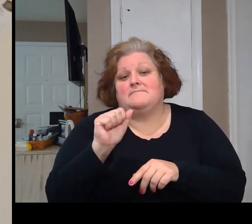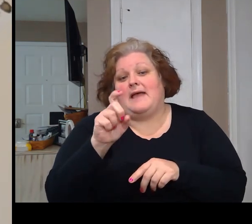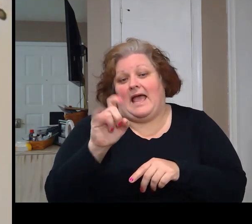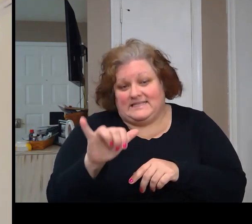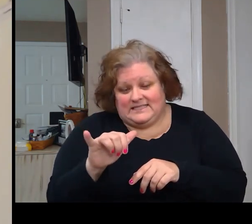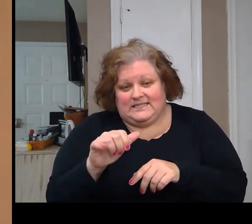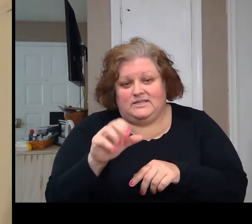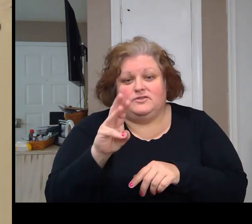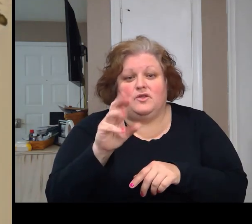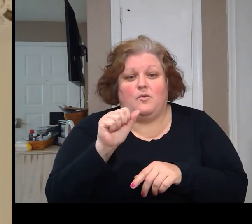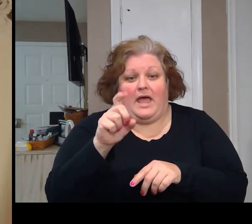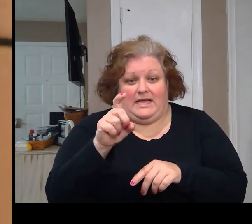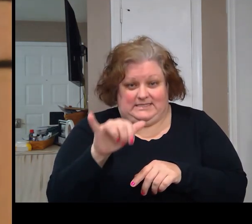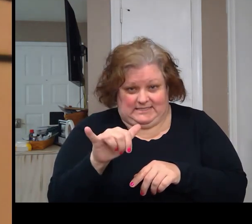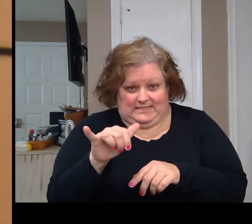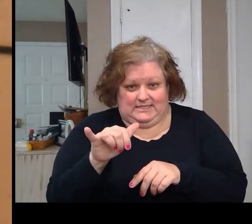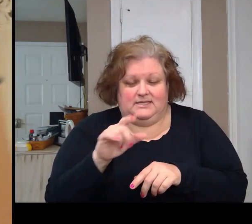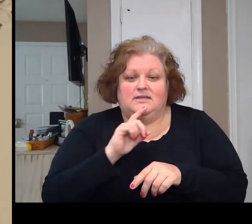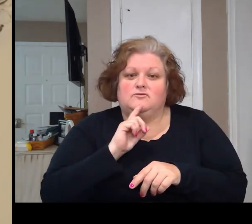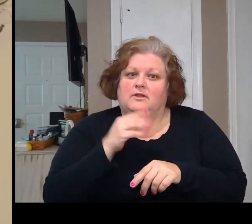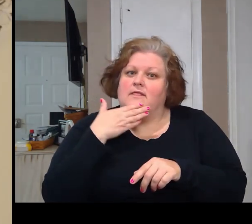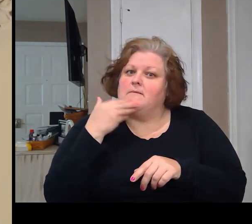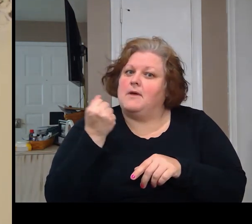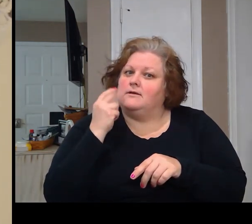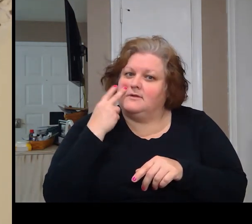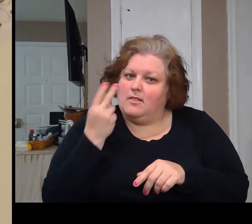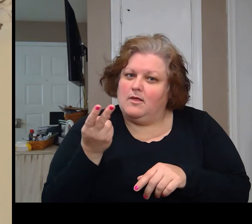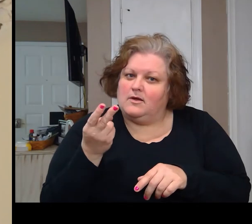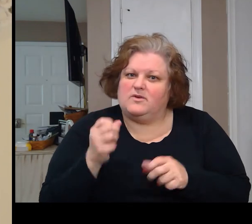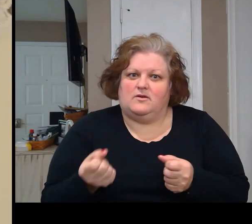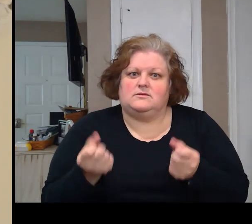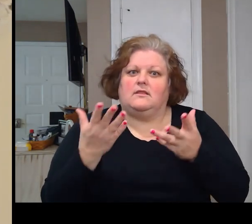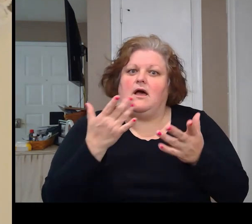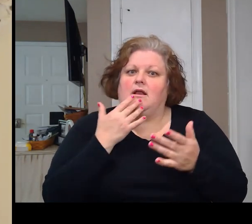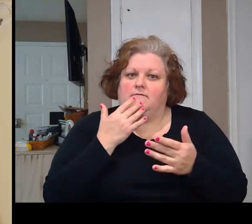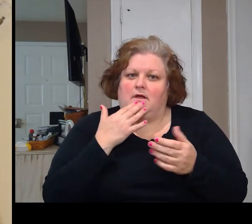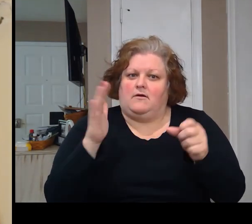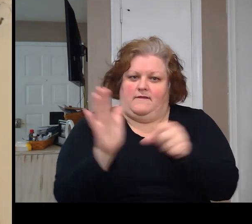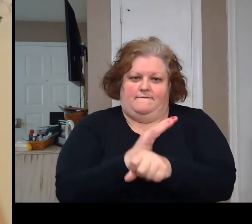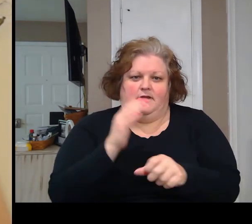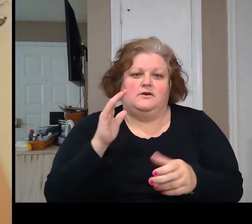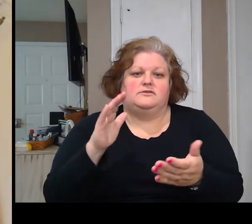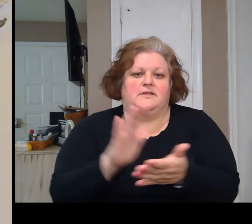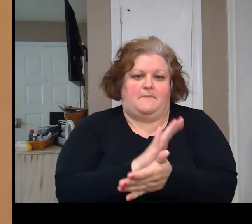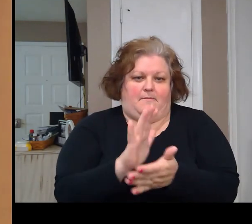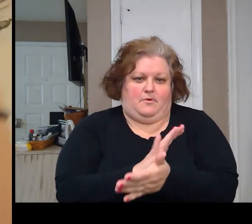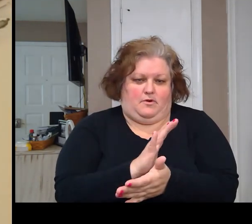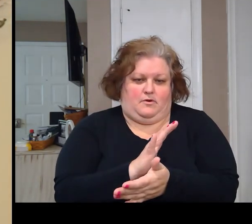to the maxi. This piece of artwork really looks the best when there's tons of rich color that fill the